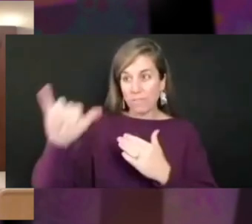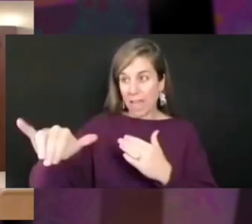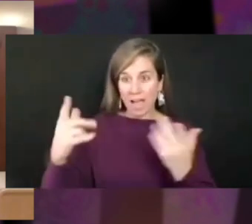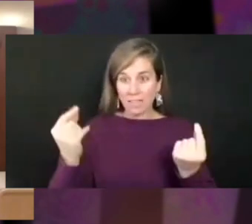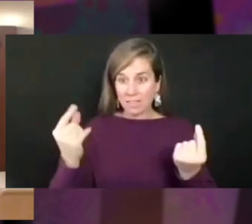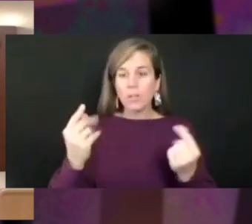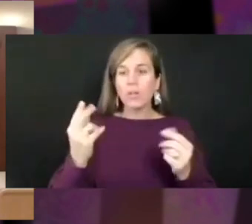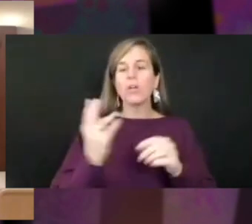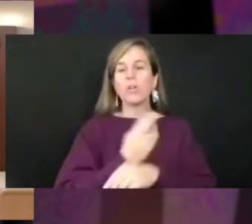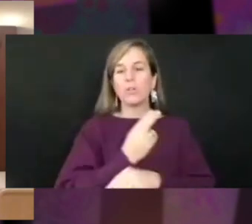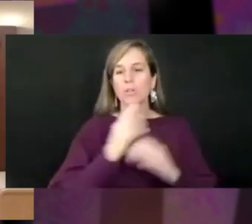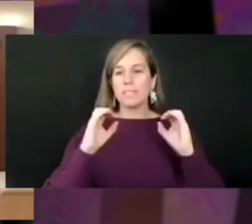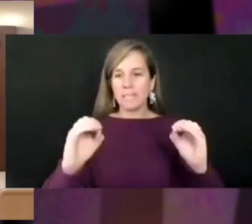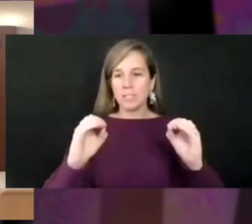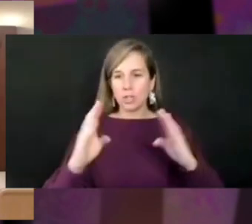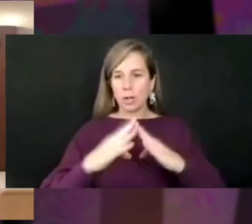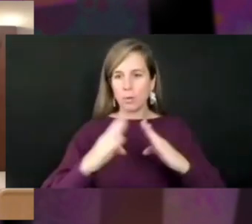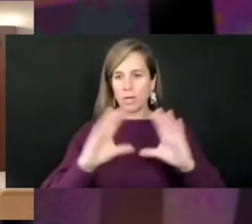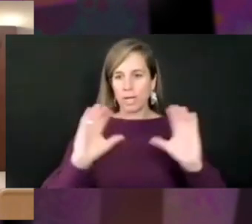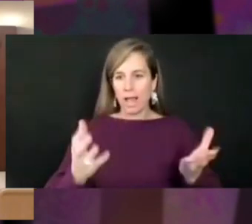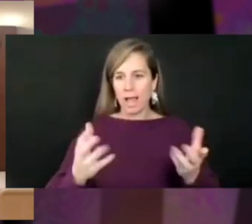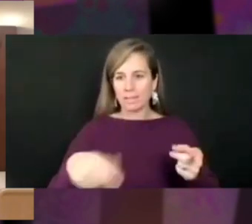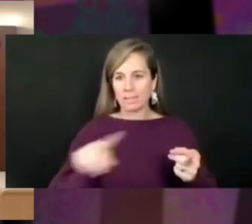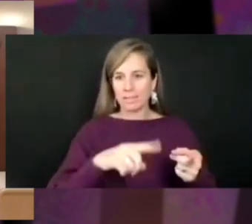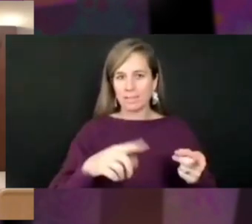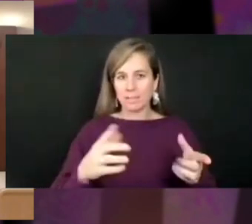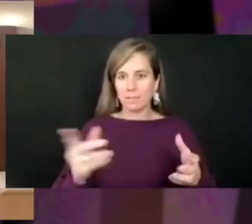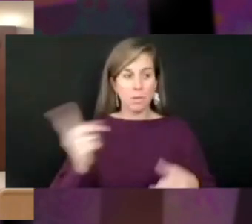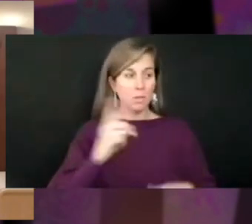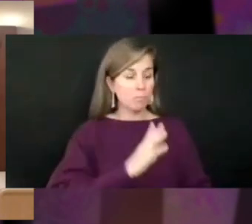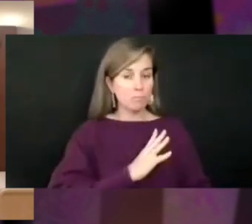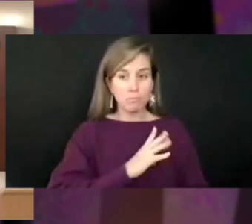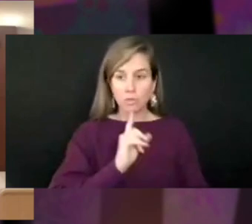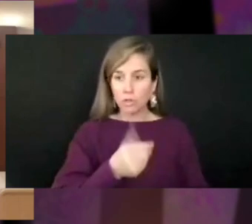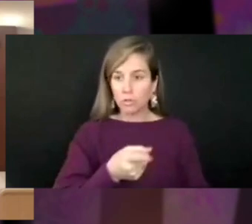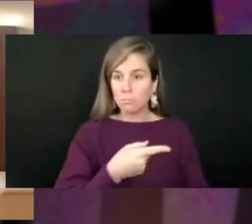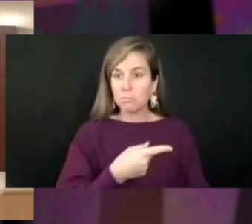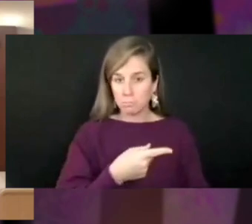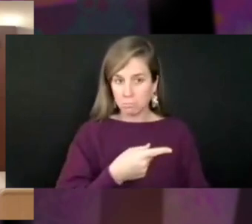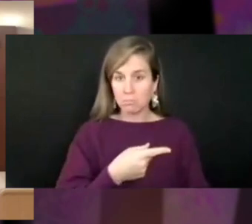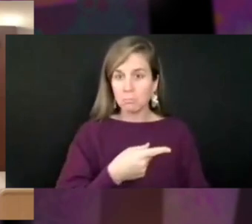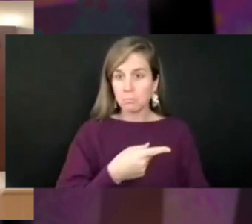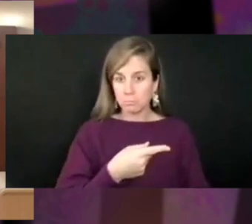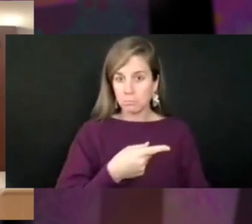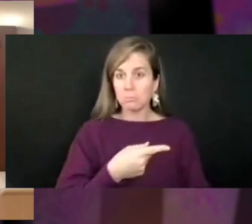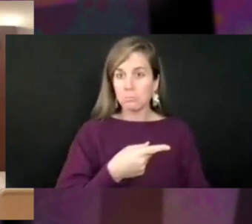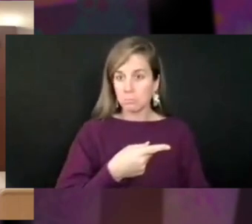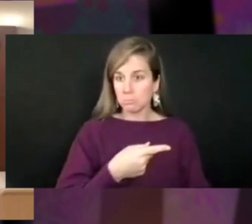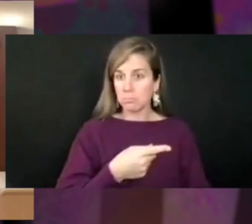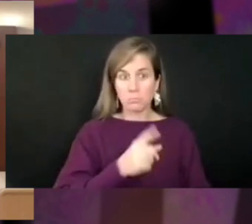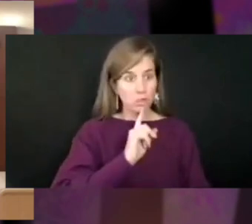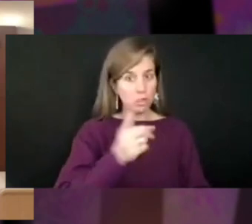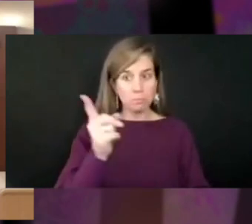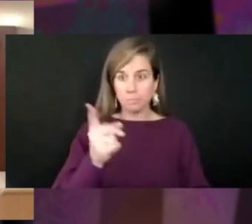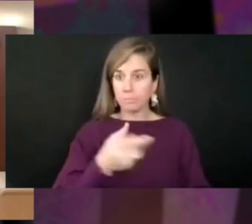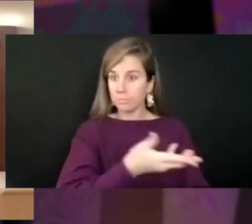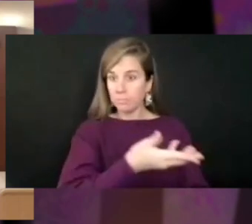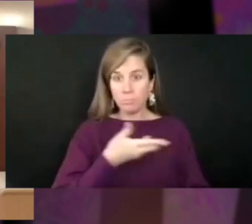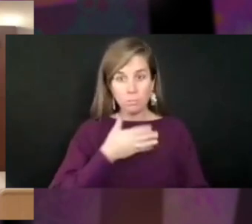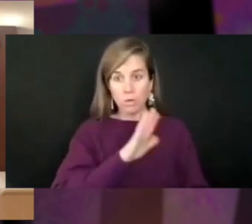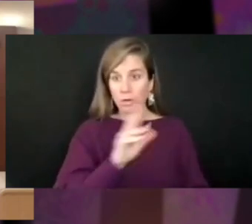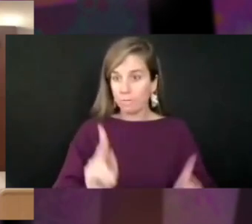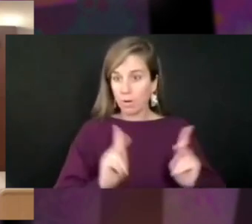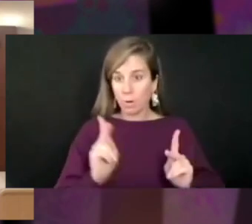classes. And they said, sure, you know, you know, bring your folks in.